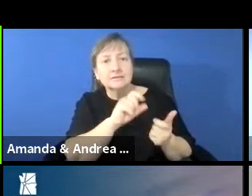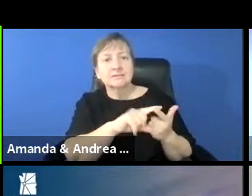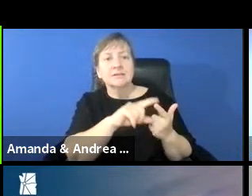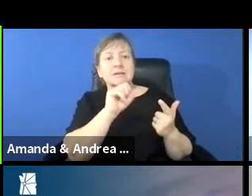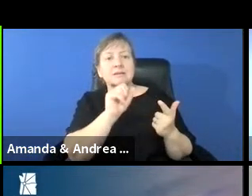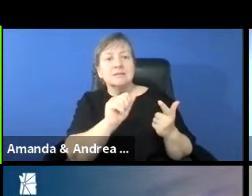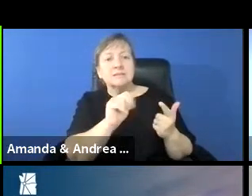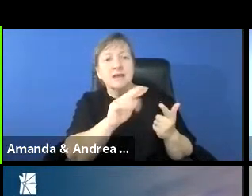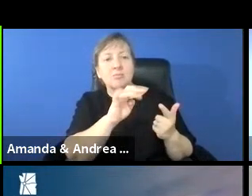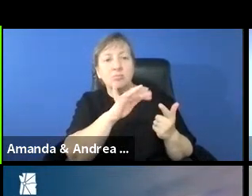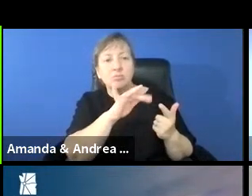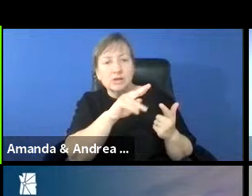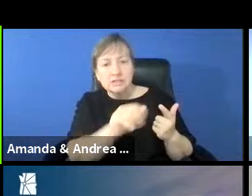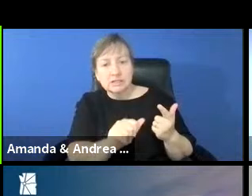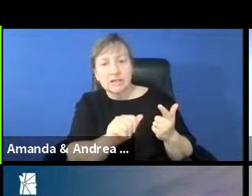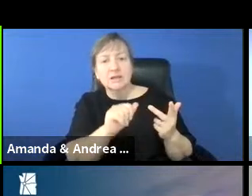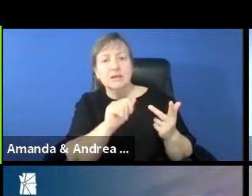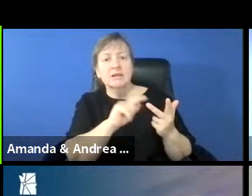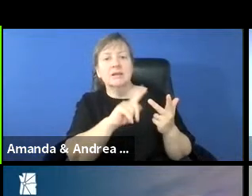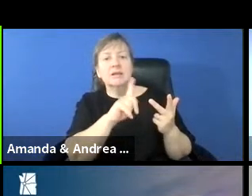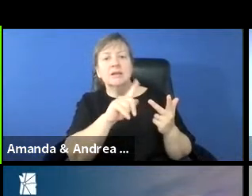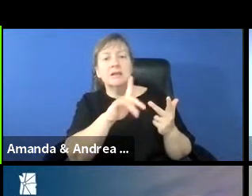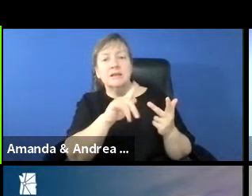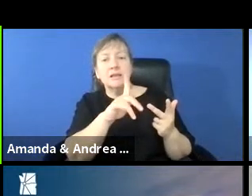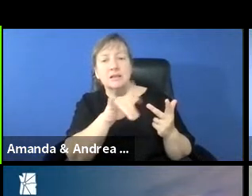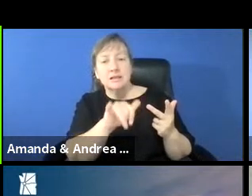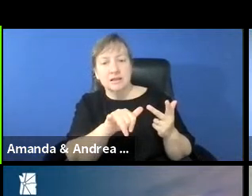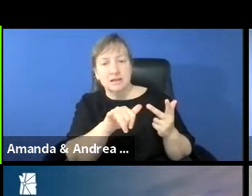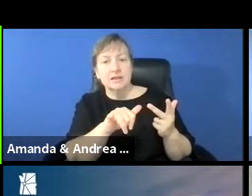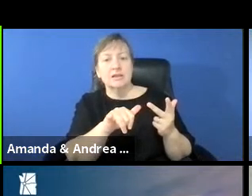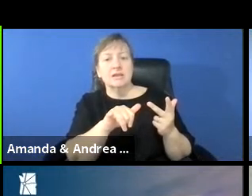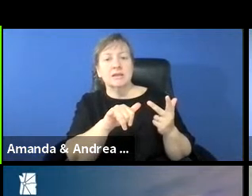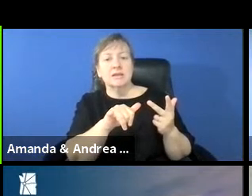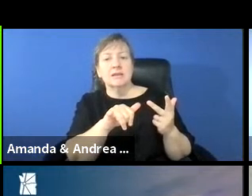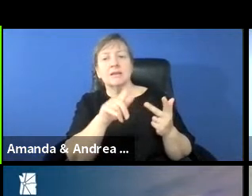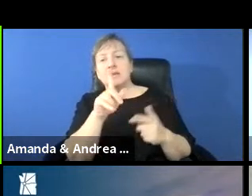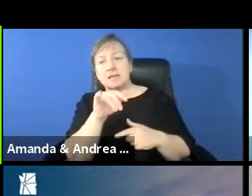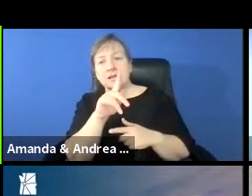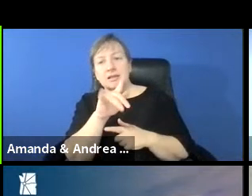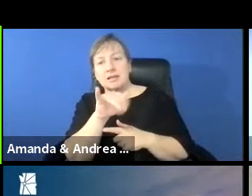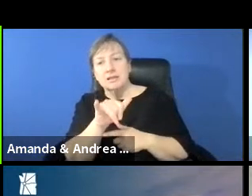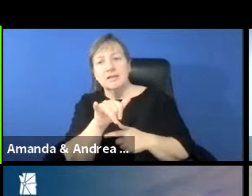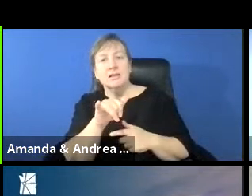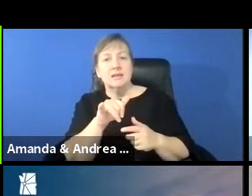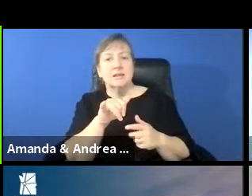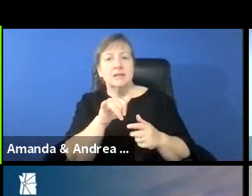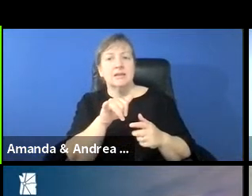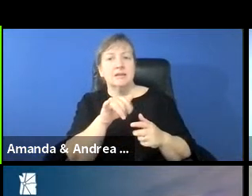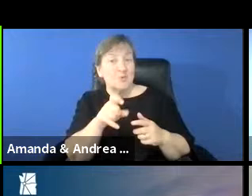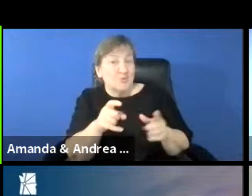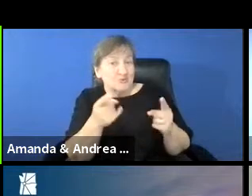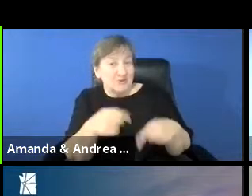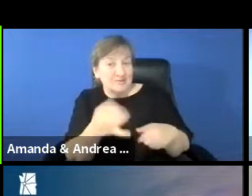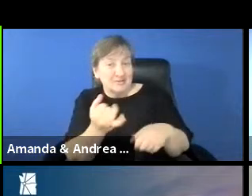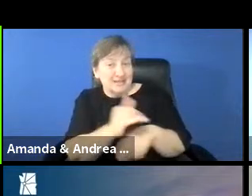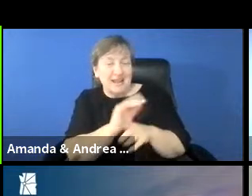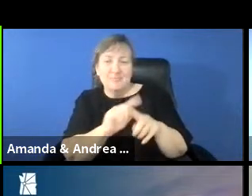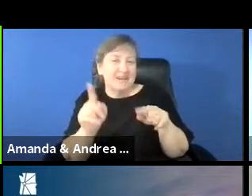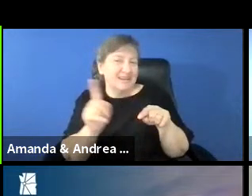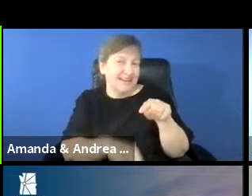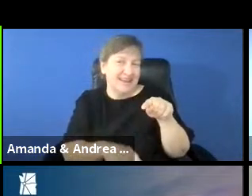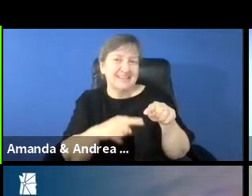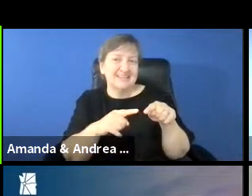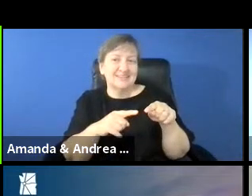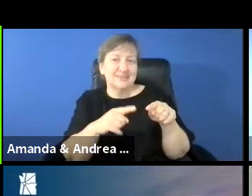Sabrina, and Lily. And by the way, Lily was going to make it tonight, but she couldn't, and so she was going to do